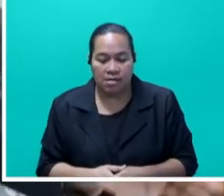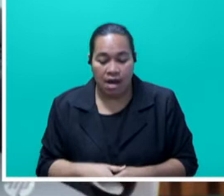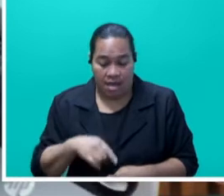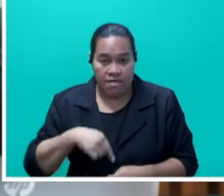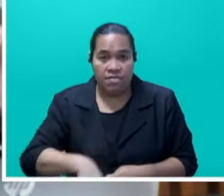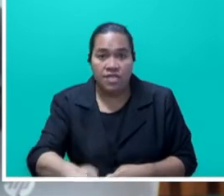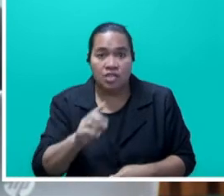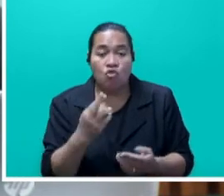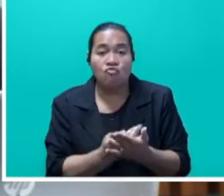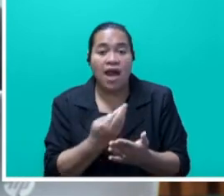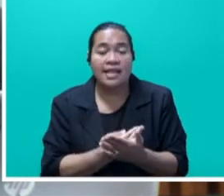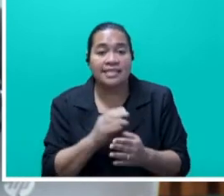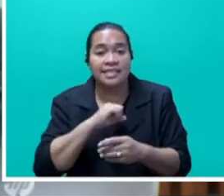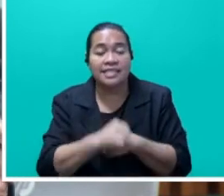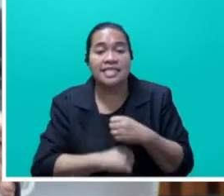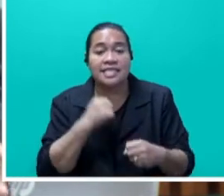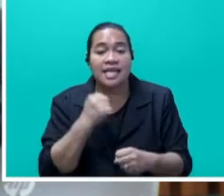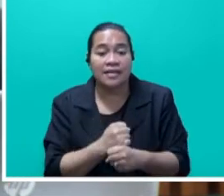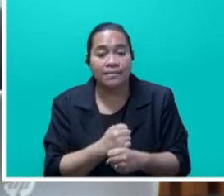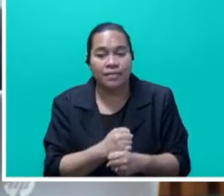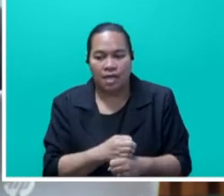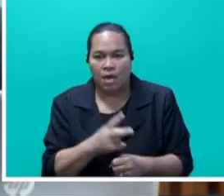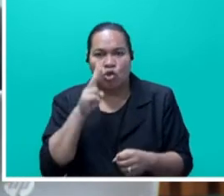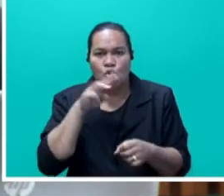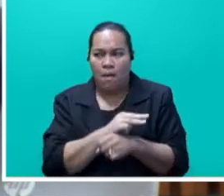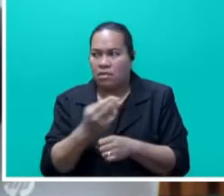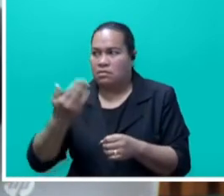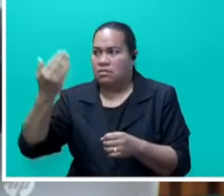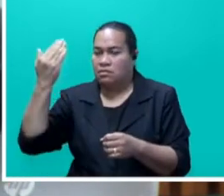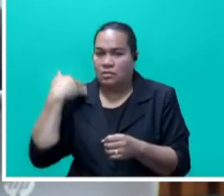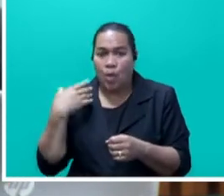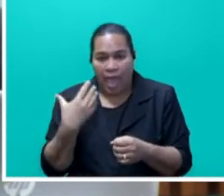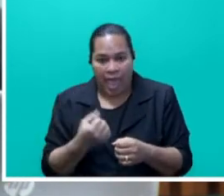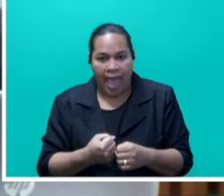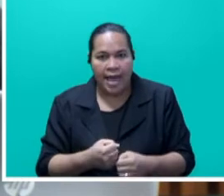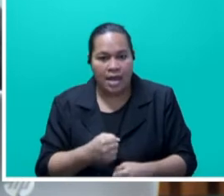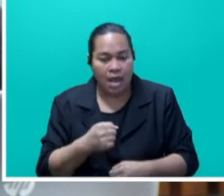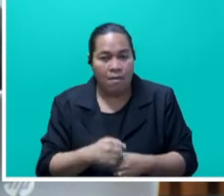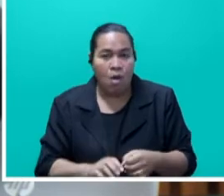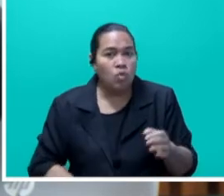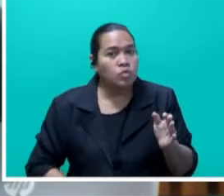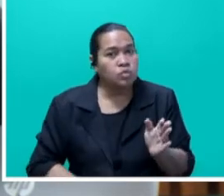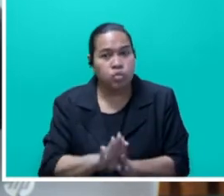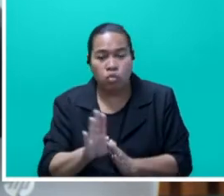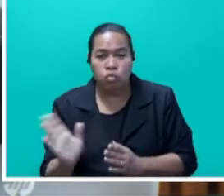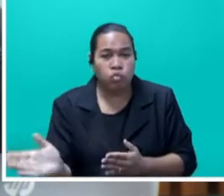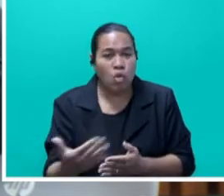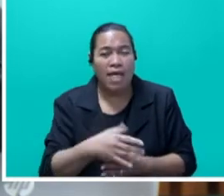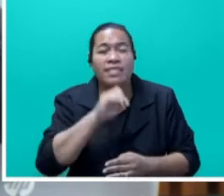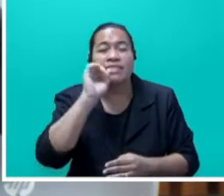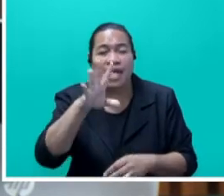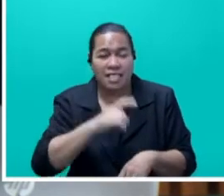rice season last year up till 2 months ago, we had a bumper harvest in Vanuatu, 10 times